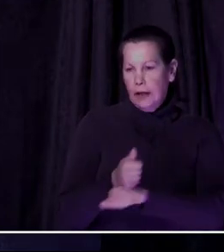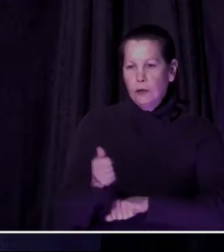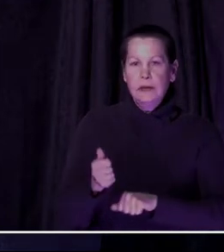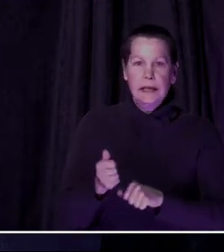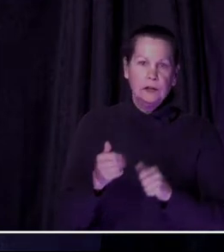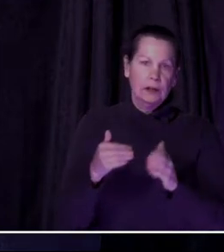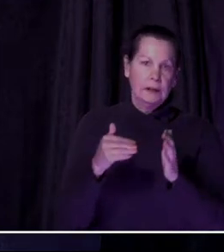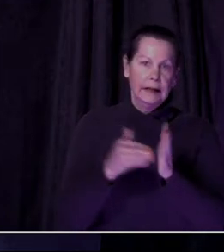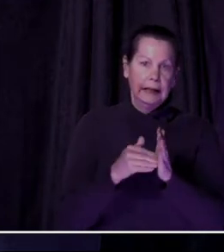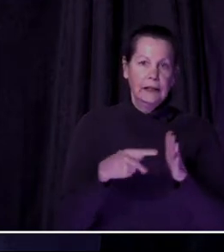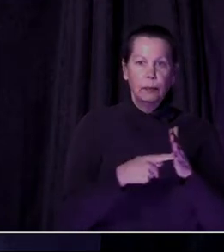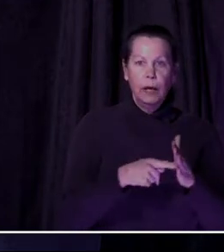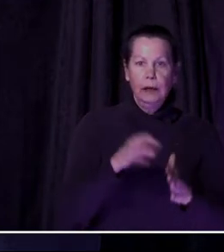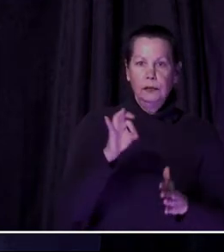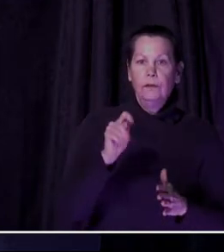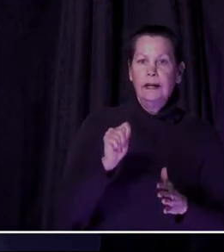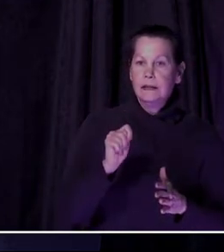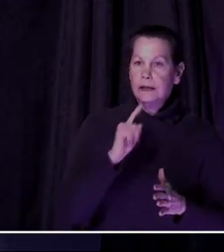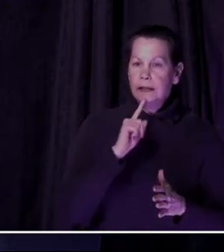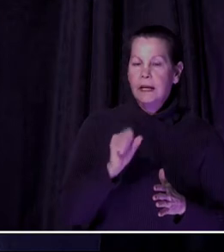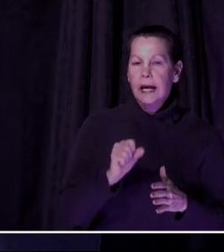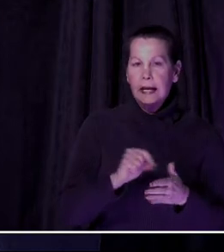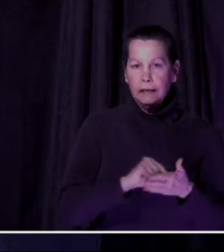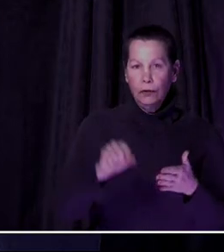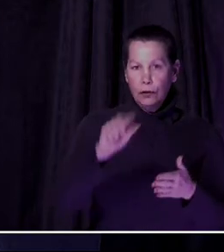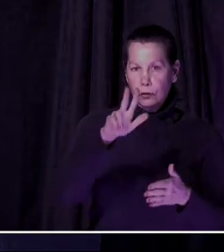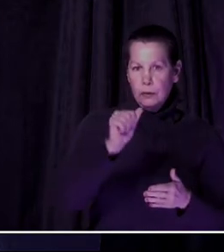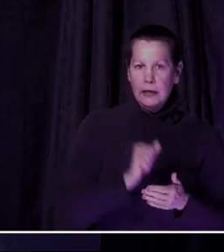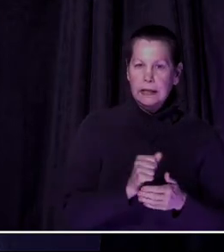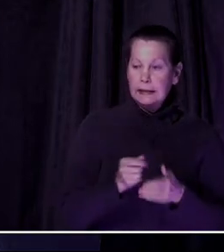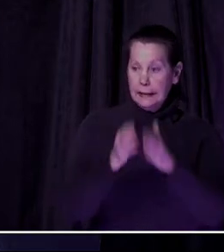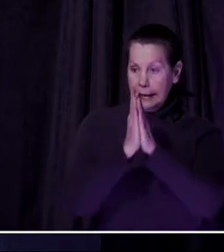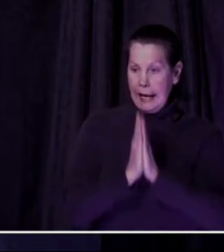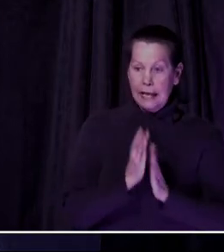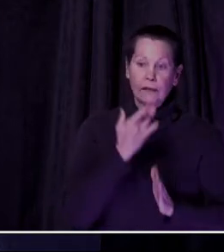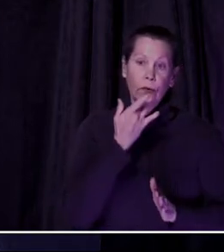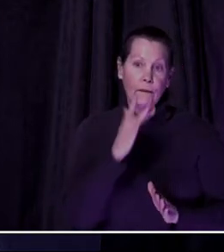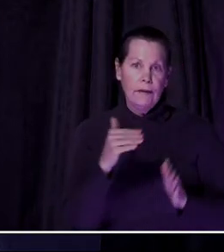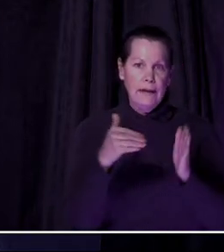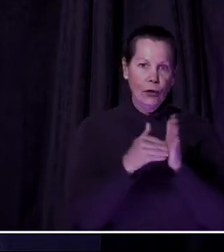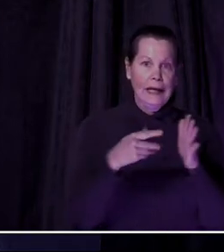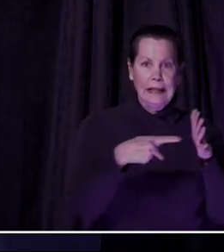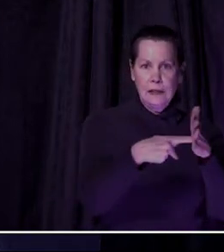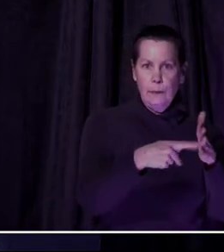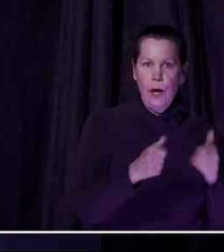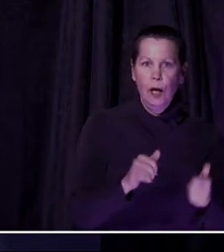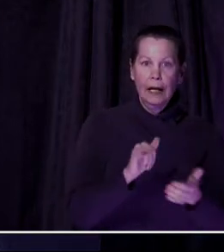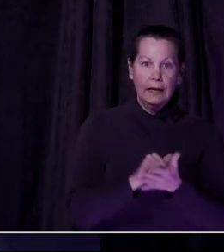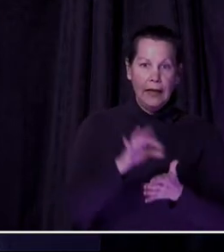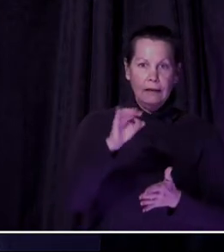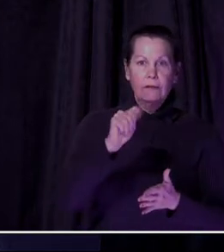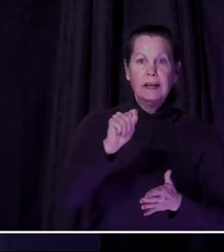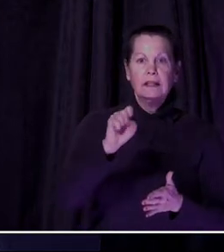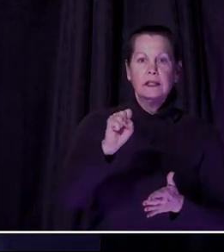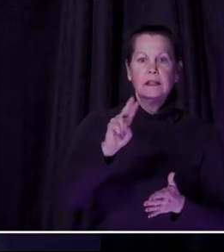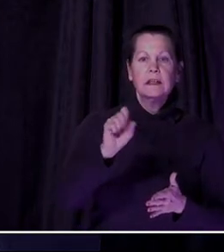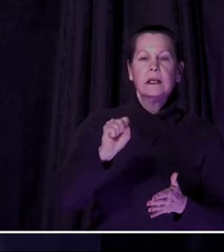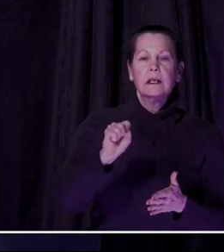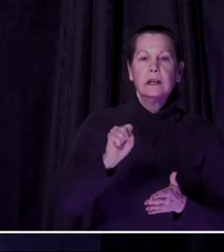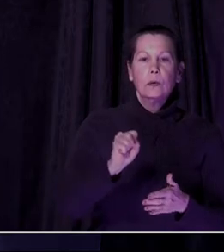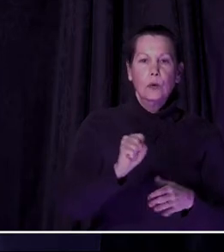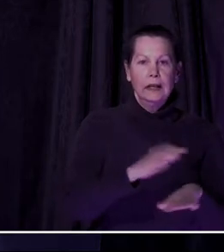they appealed. Verse 3, asking for a favor against Paul, that Festus would summon him